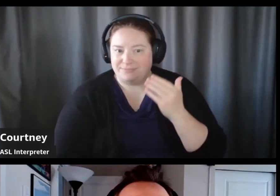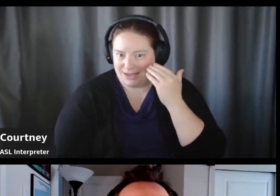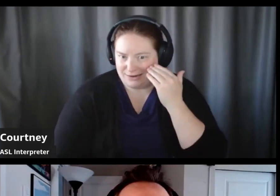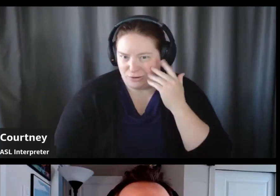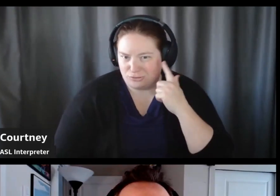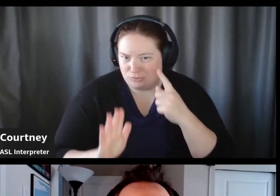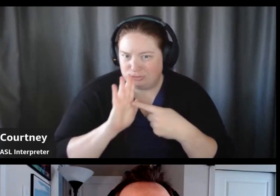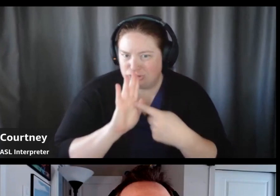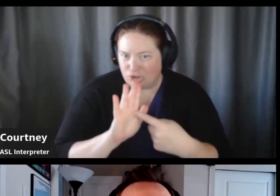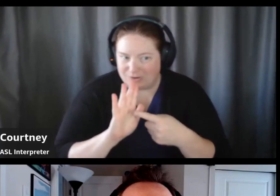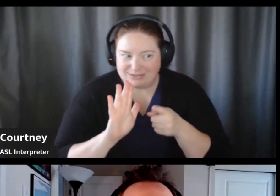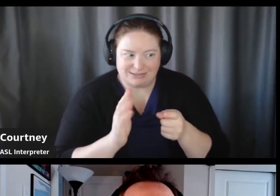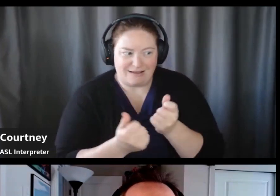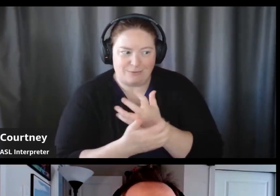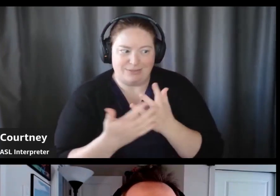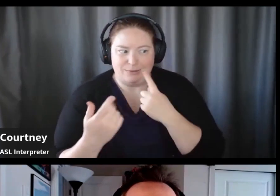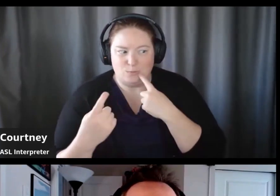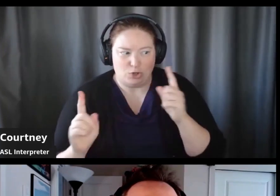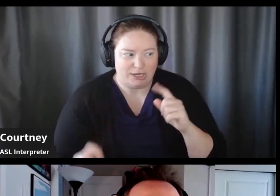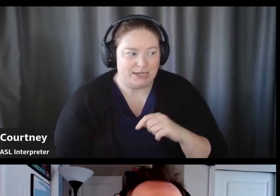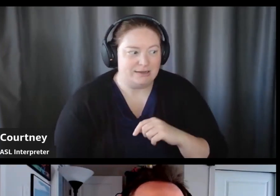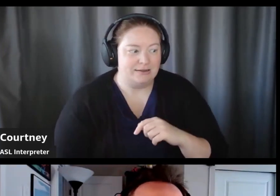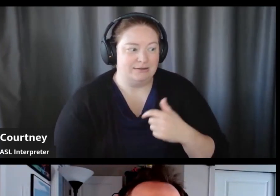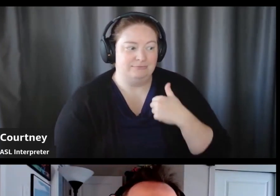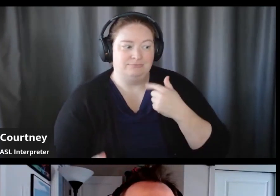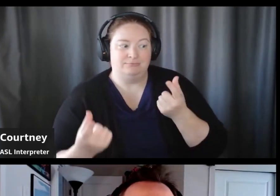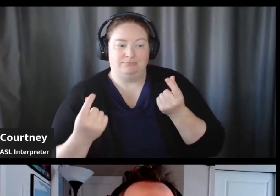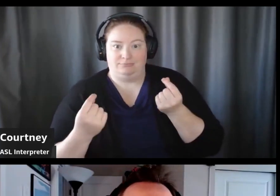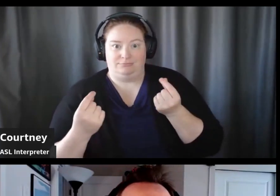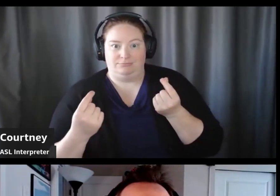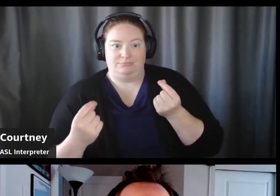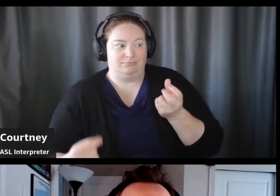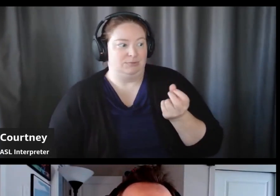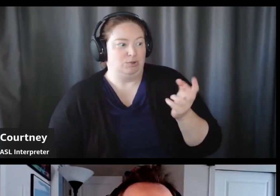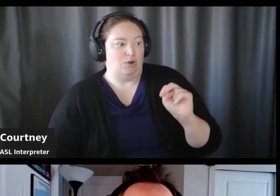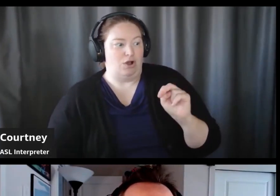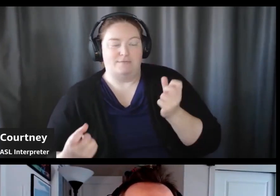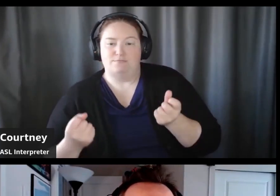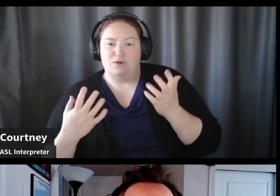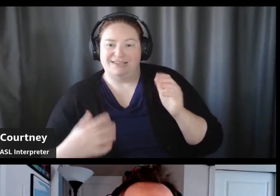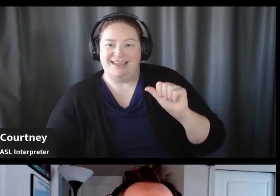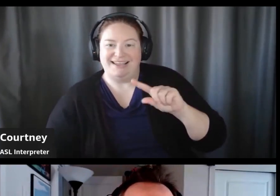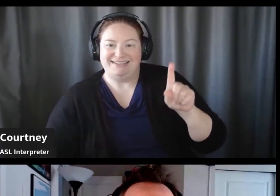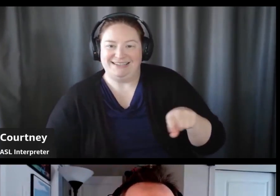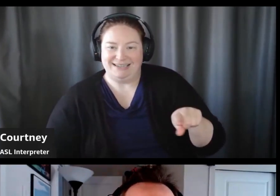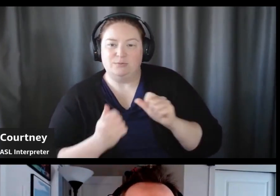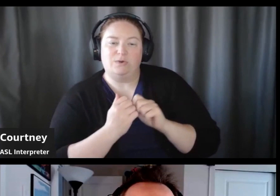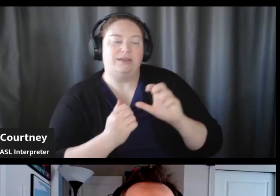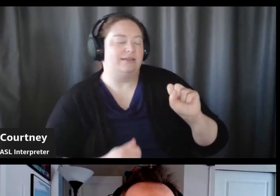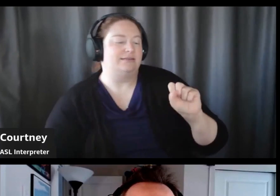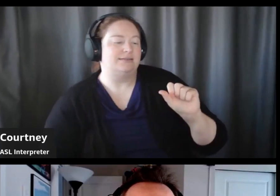this working, and what I have to do to turn on multi-AZ with standby.